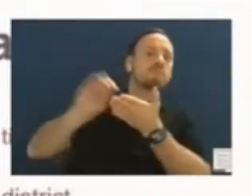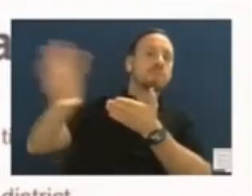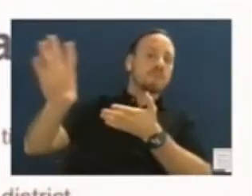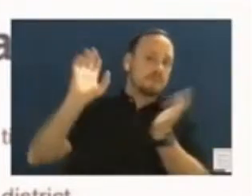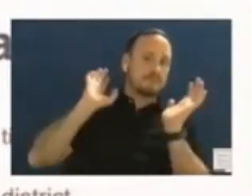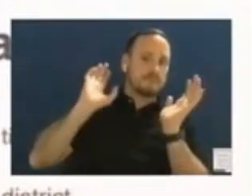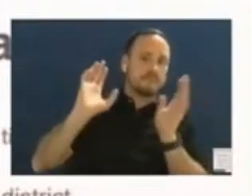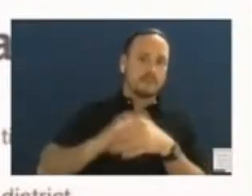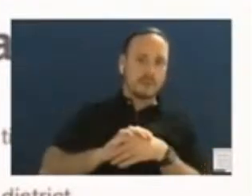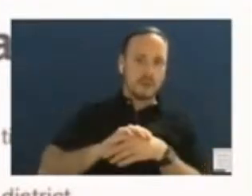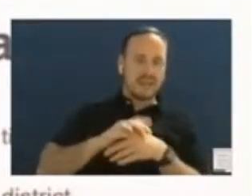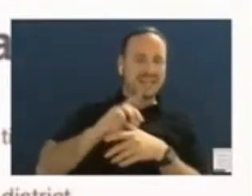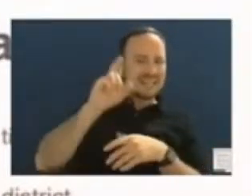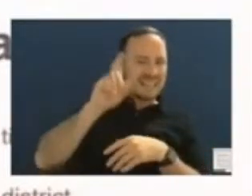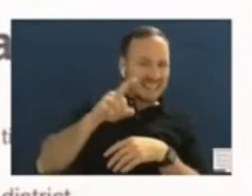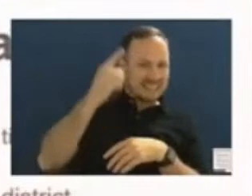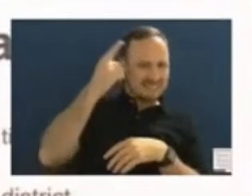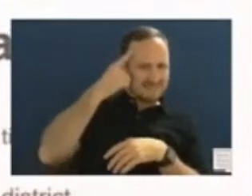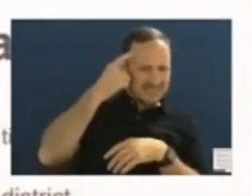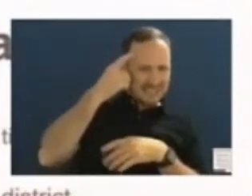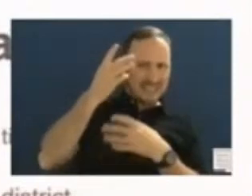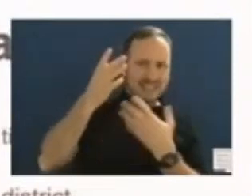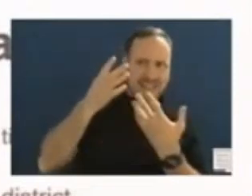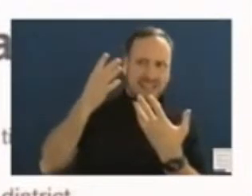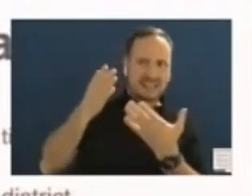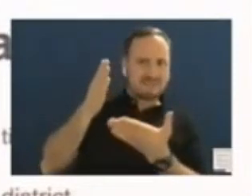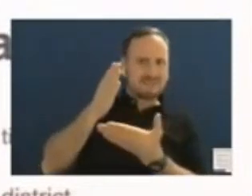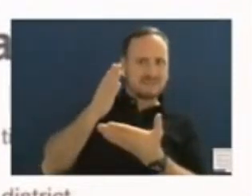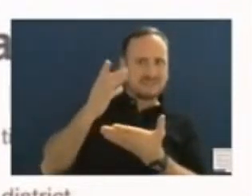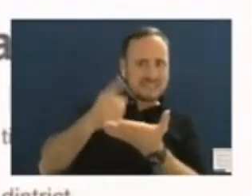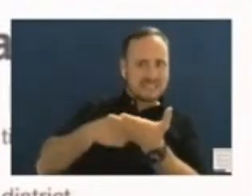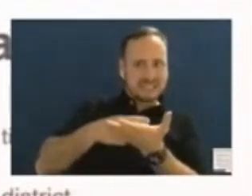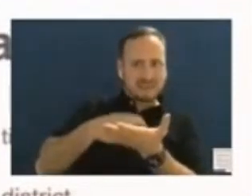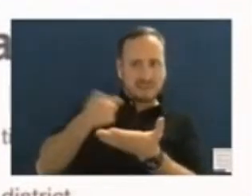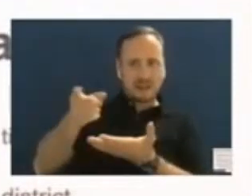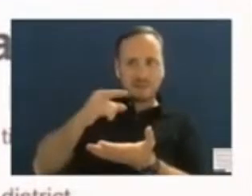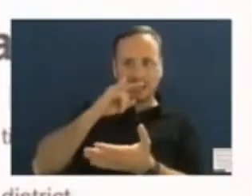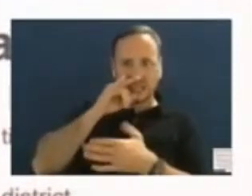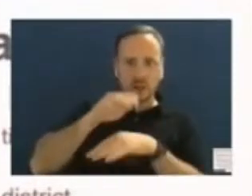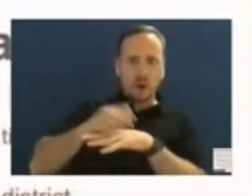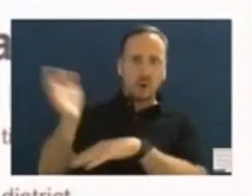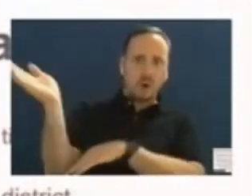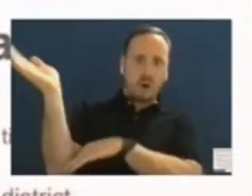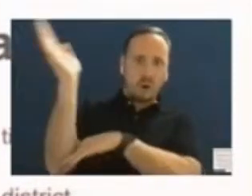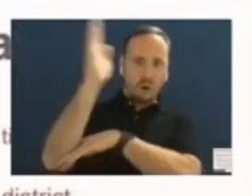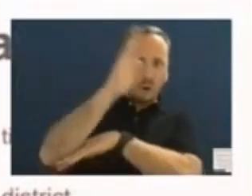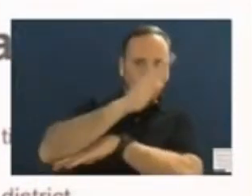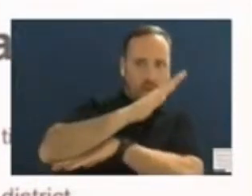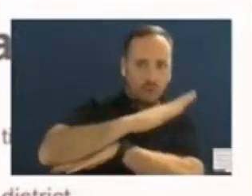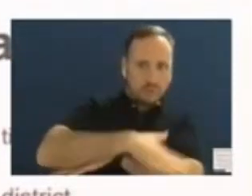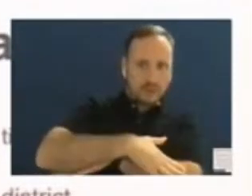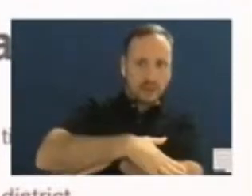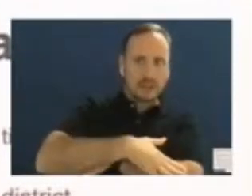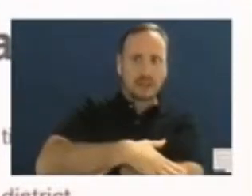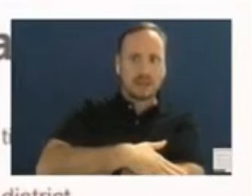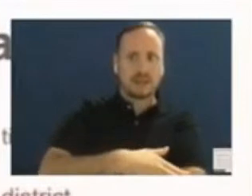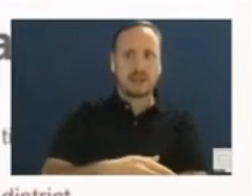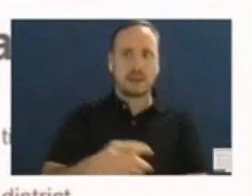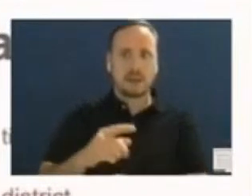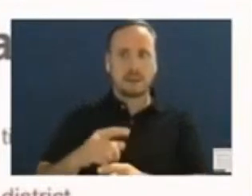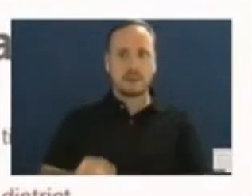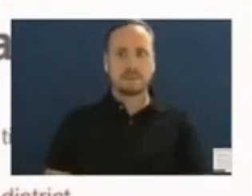really mindful that sometimes our students are not just on screen all day for instruction during the school day, but they're also going to continue to be reliant